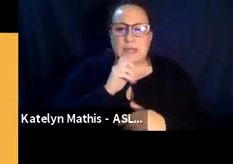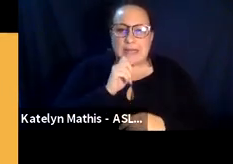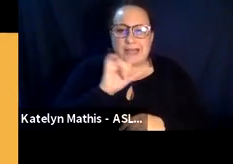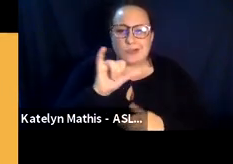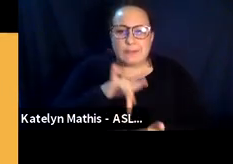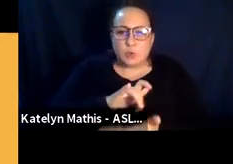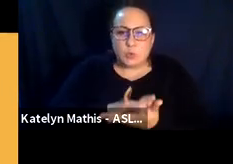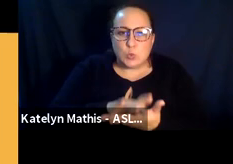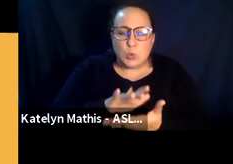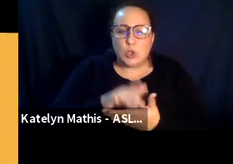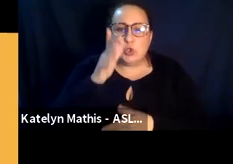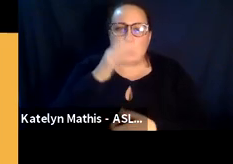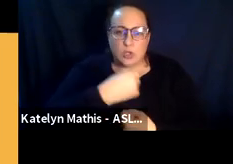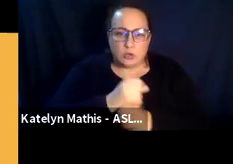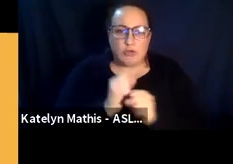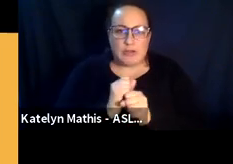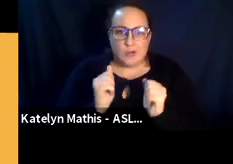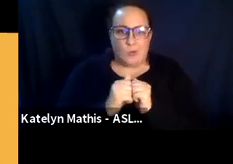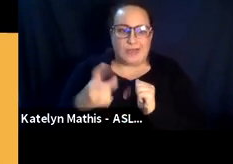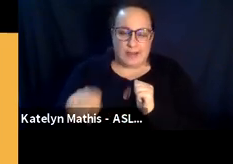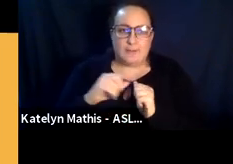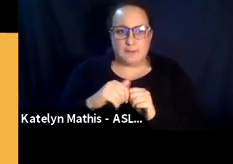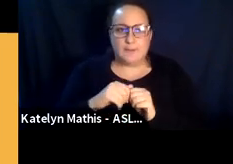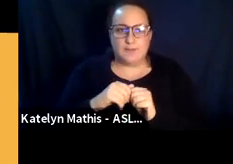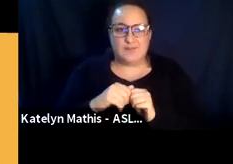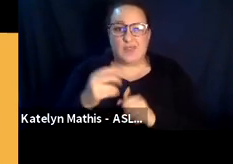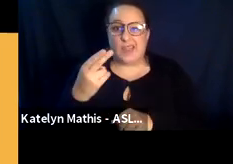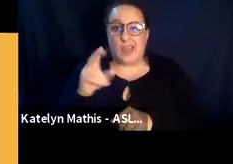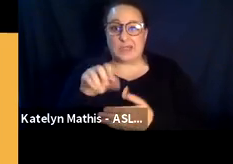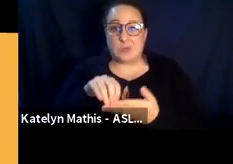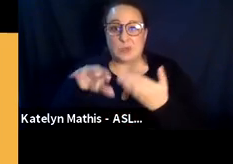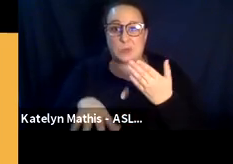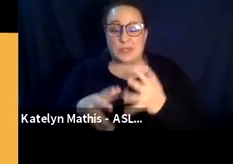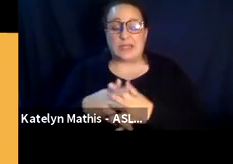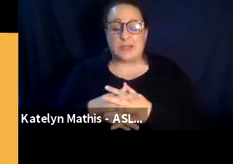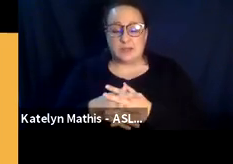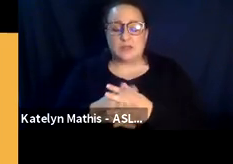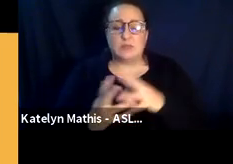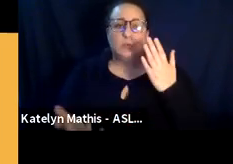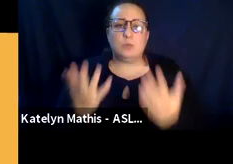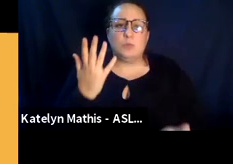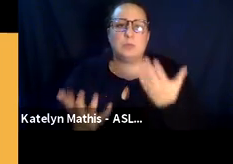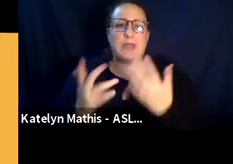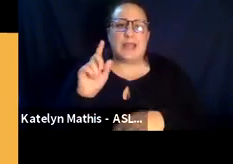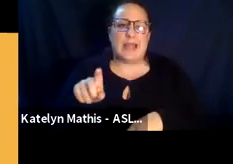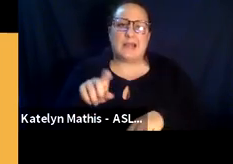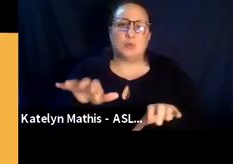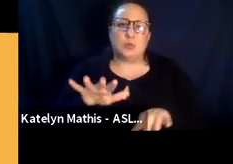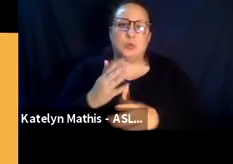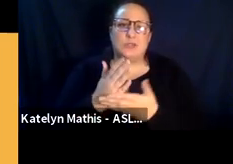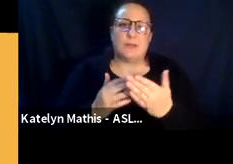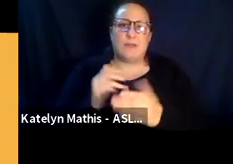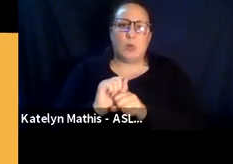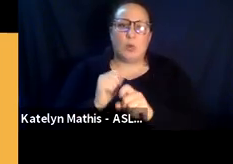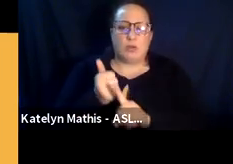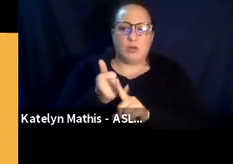you would create it with them. And then with a high school student, you might have to do some of the work, but see what they come up